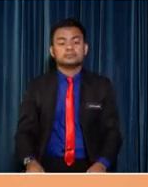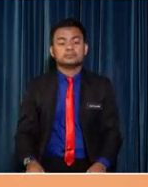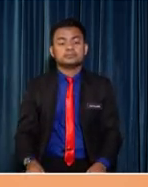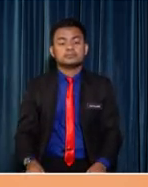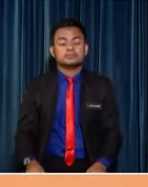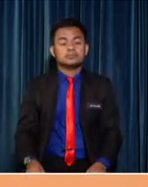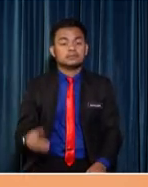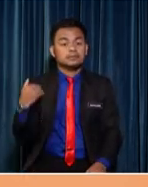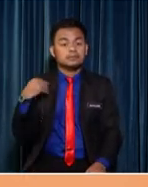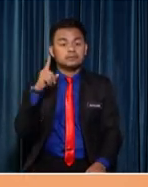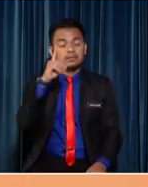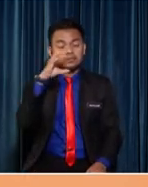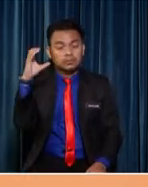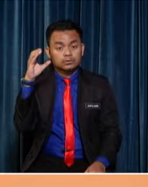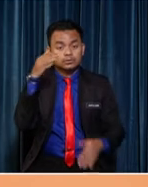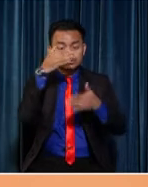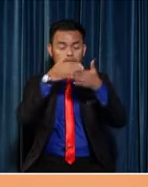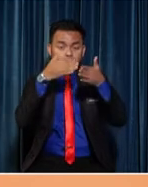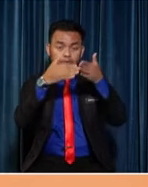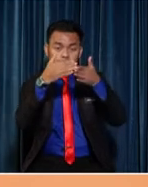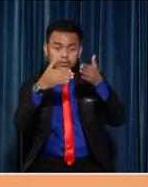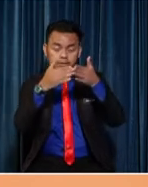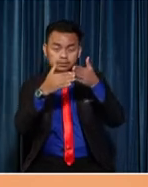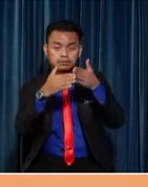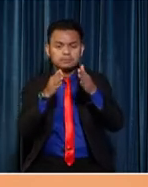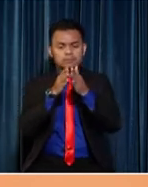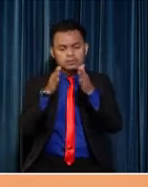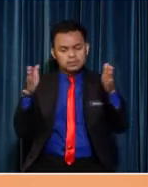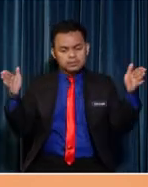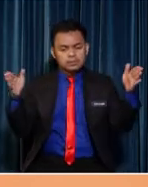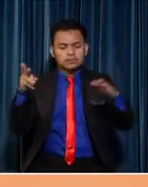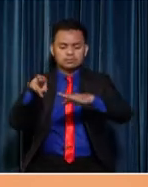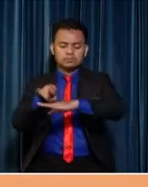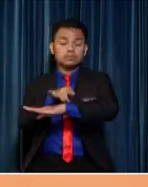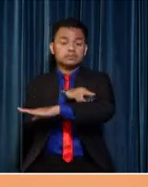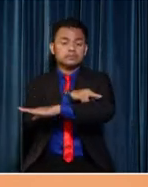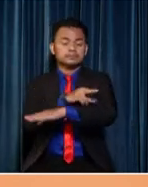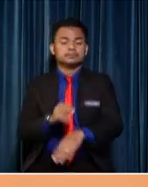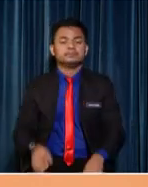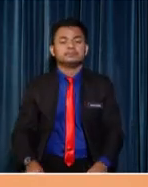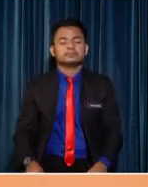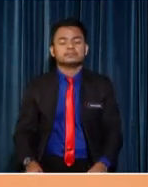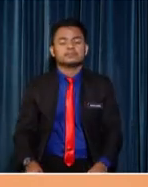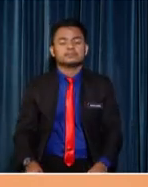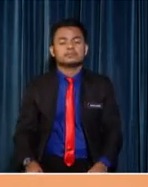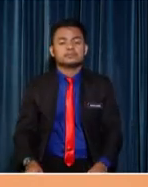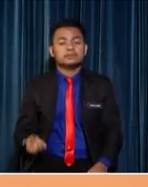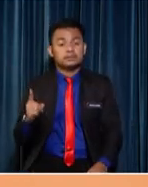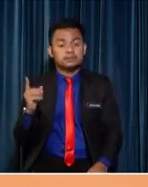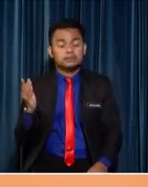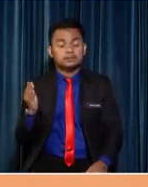graduations along the edge of the ruler. This indicates that